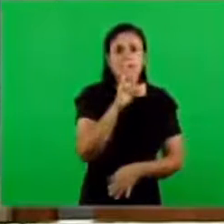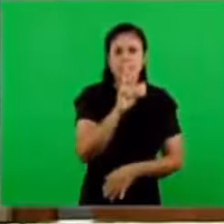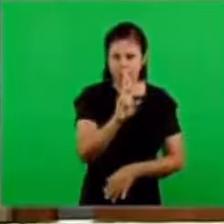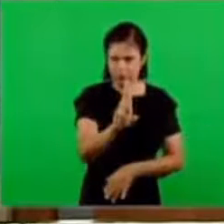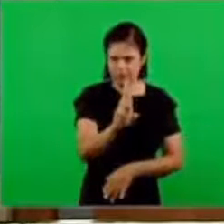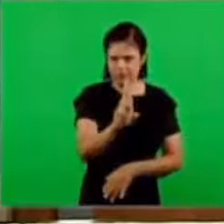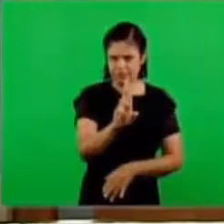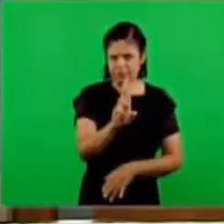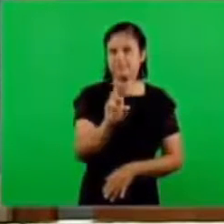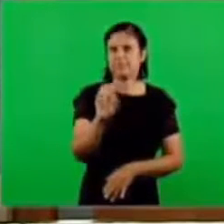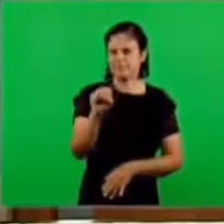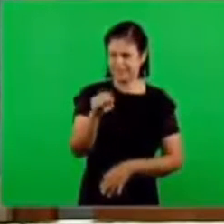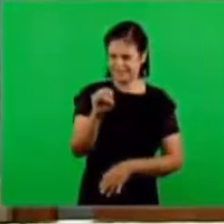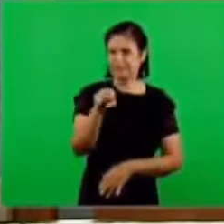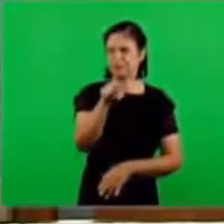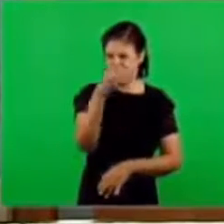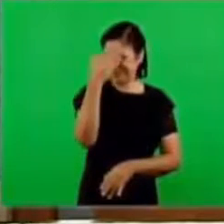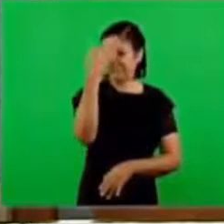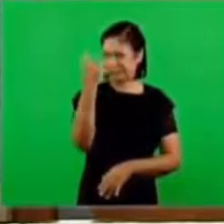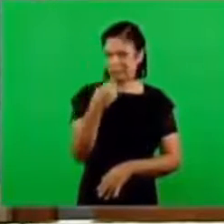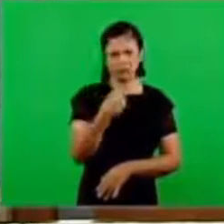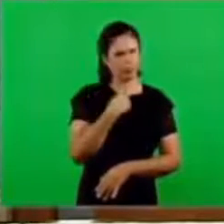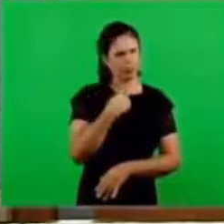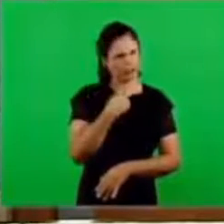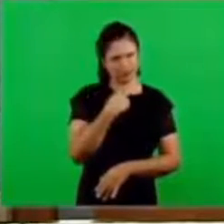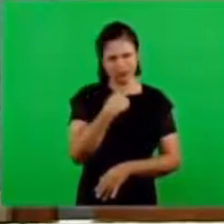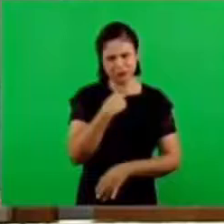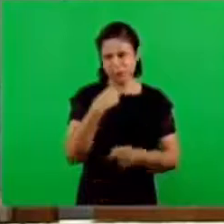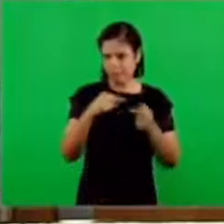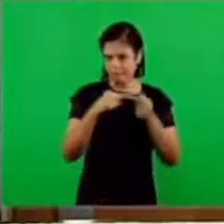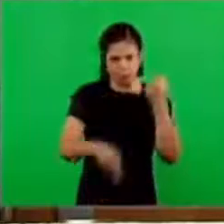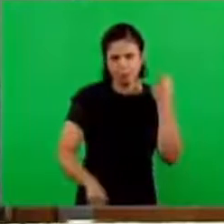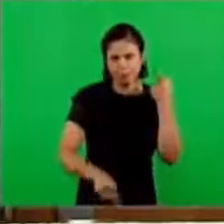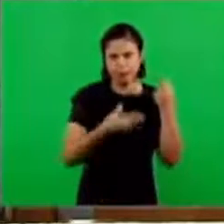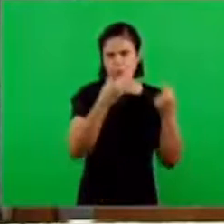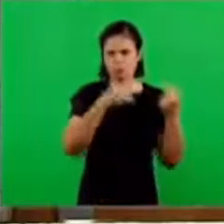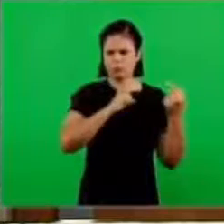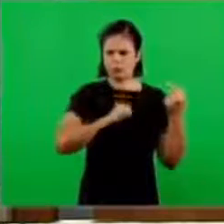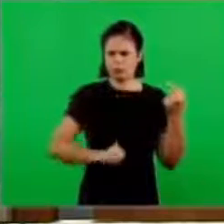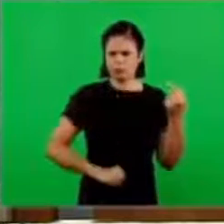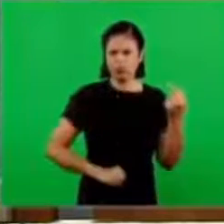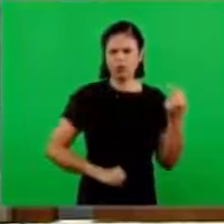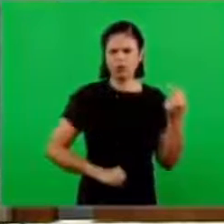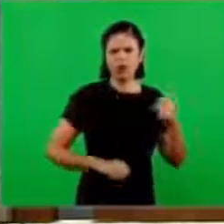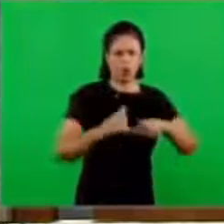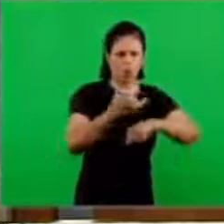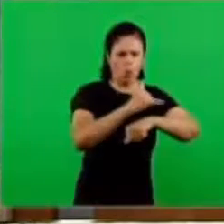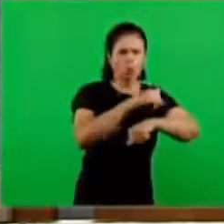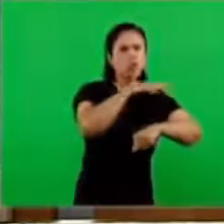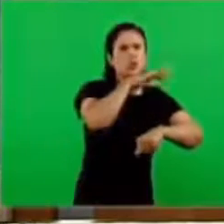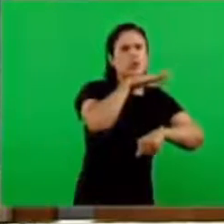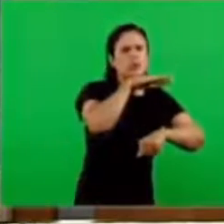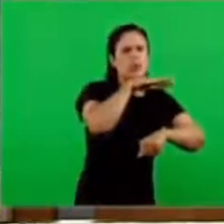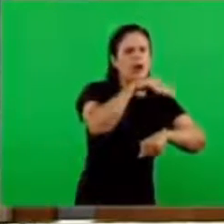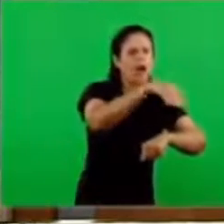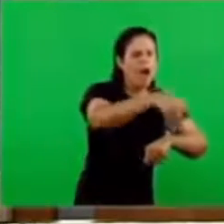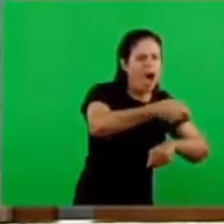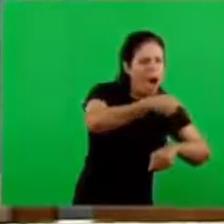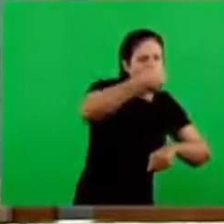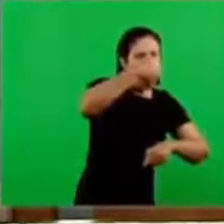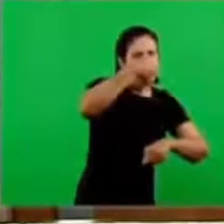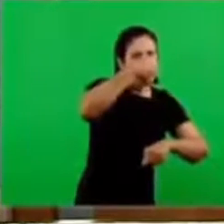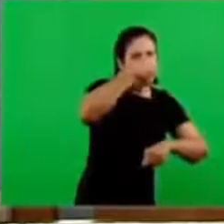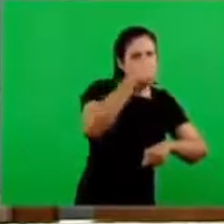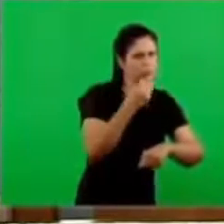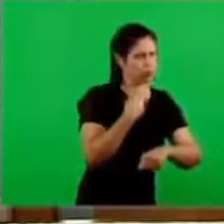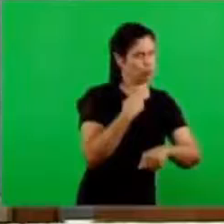you didn't know. Well, now the answer to the text is yes. Now you know that it was forbidden for the priest to feed off of the